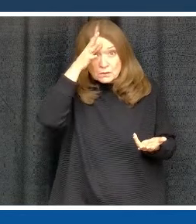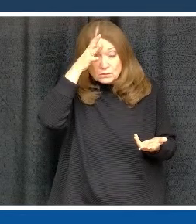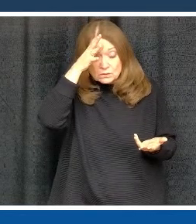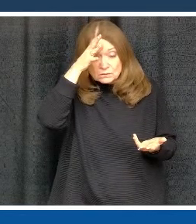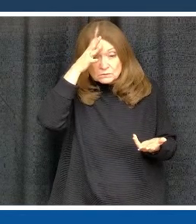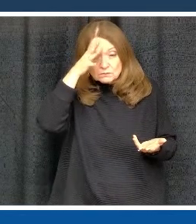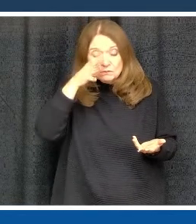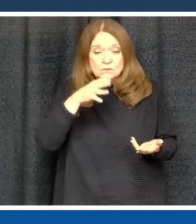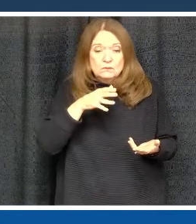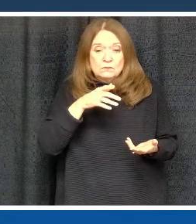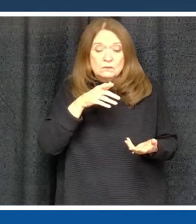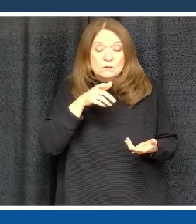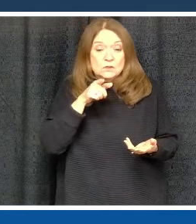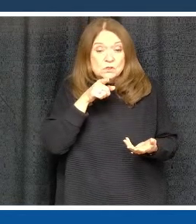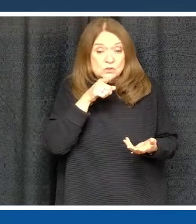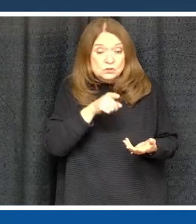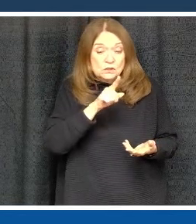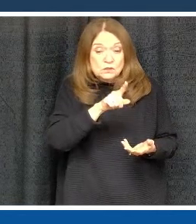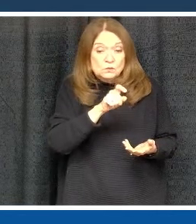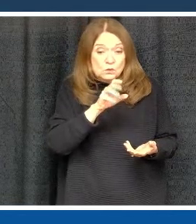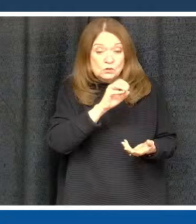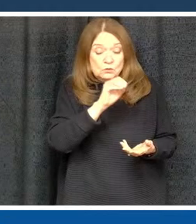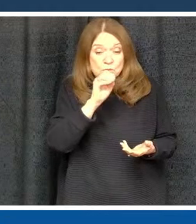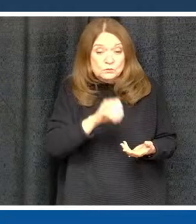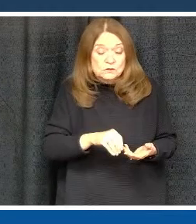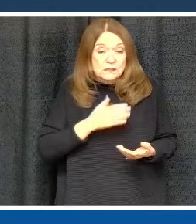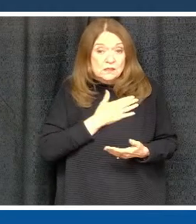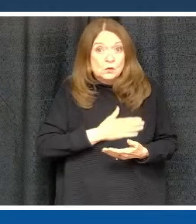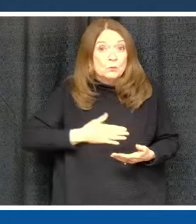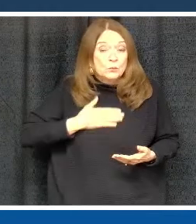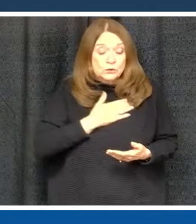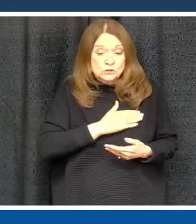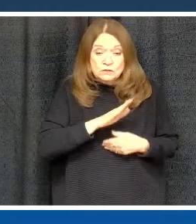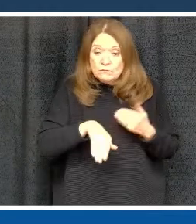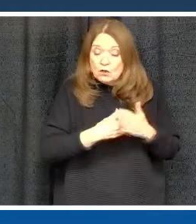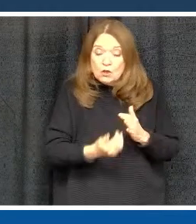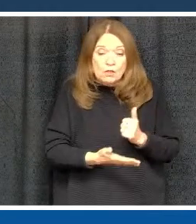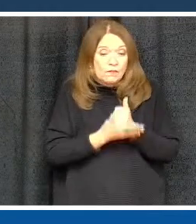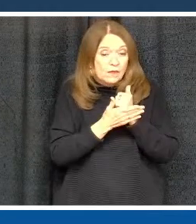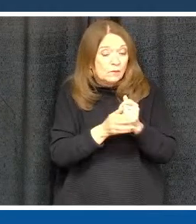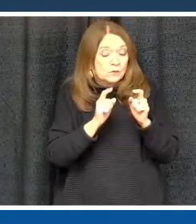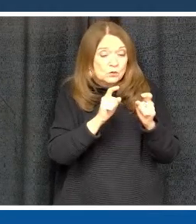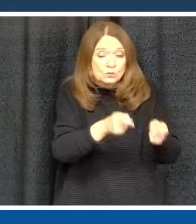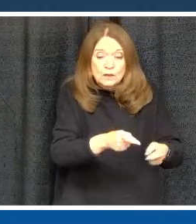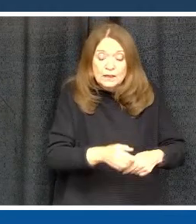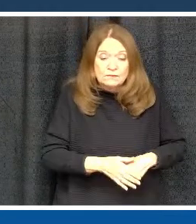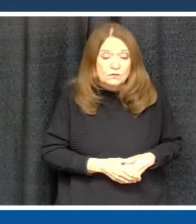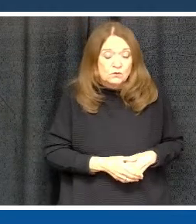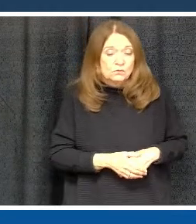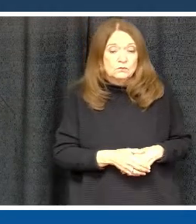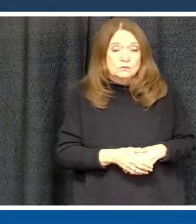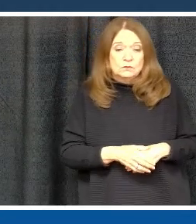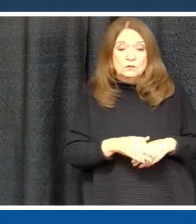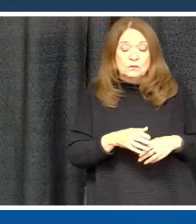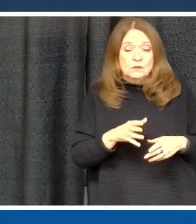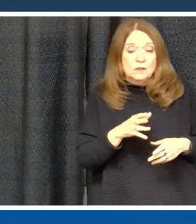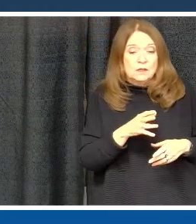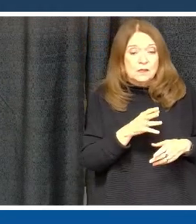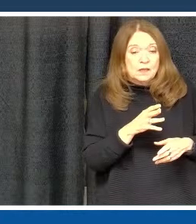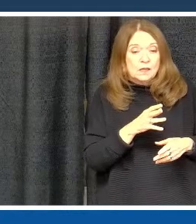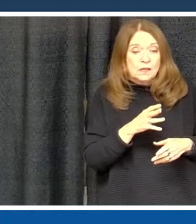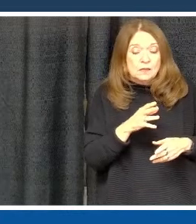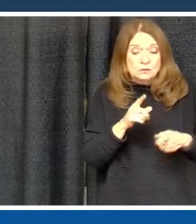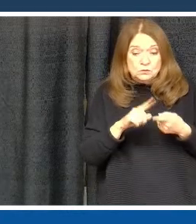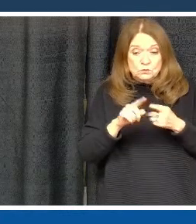the complaint to you, she's 100% appreciative of all the help that you gave her, and referencing that to Ronnie Glenn.